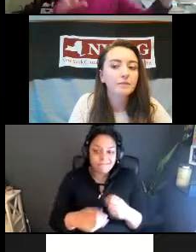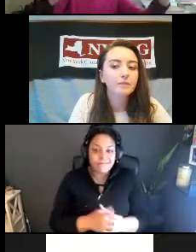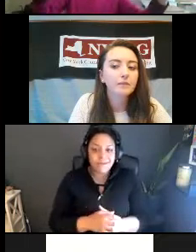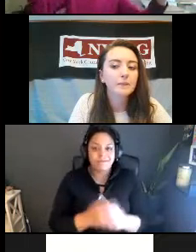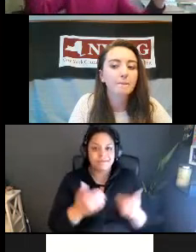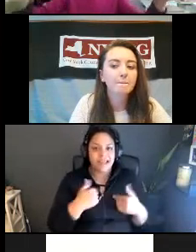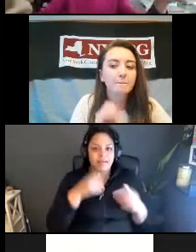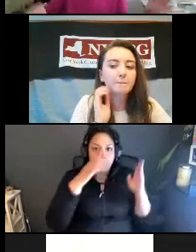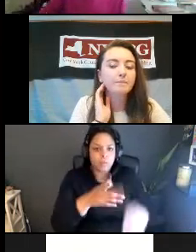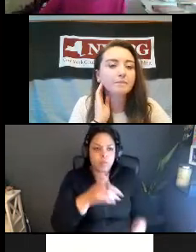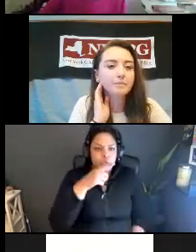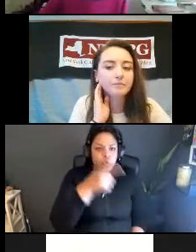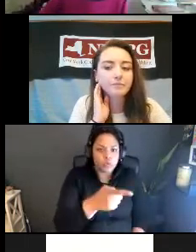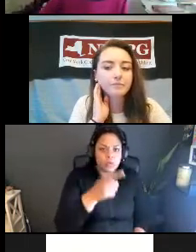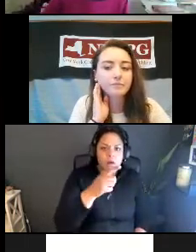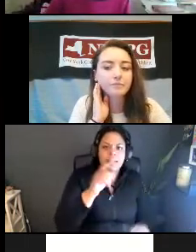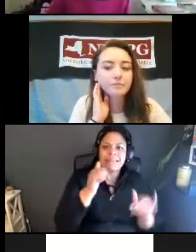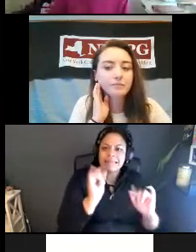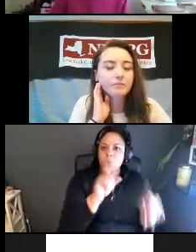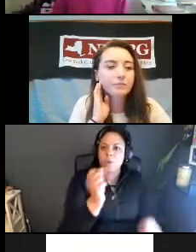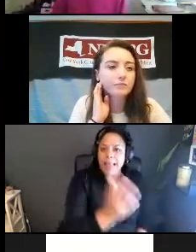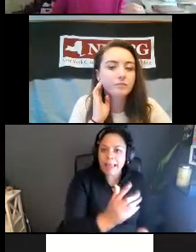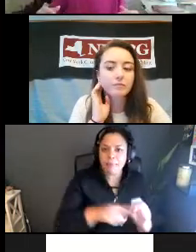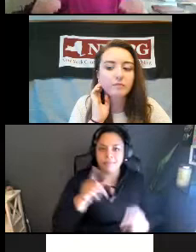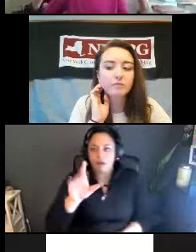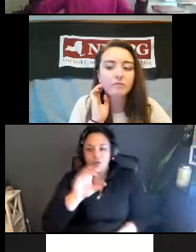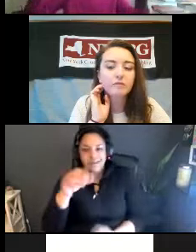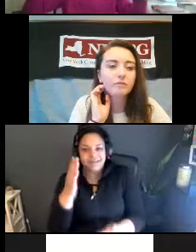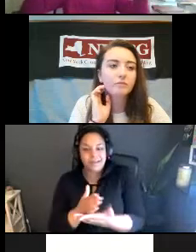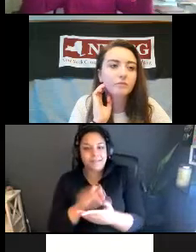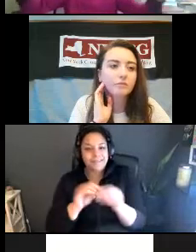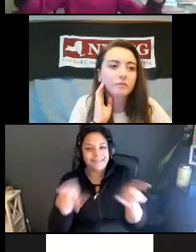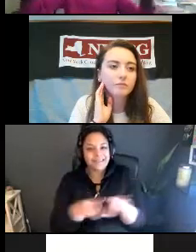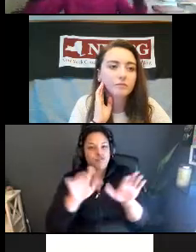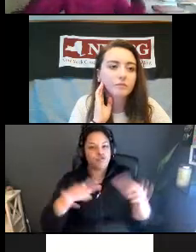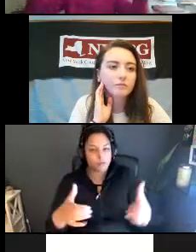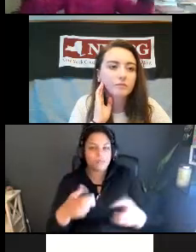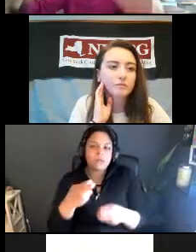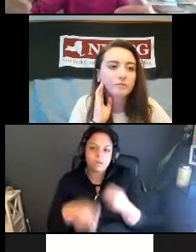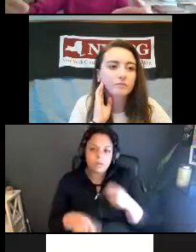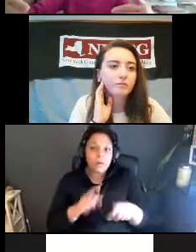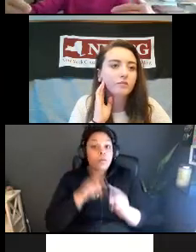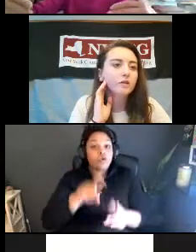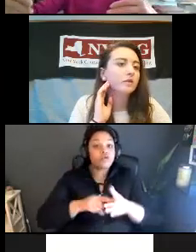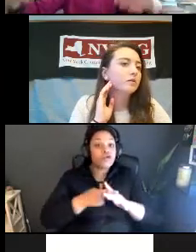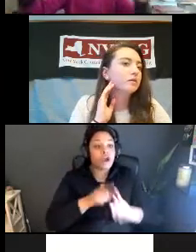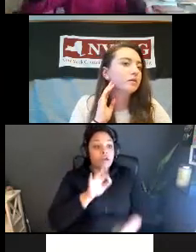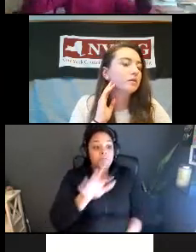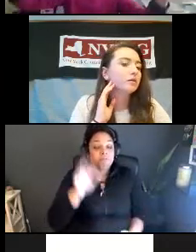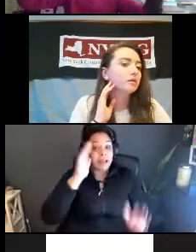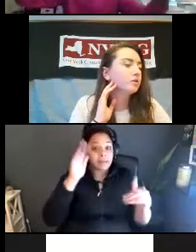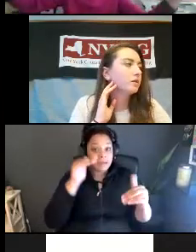harm reduction and abstinence in the same group. Again, if you start out with that expectation